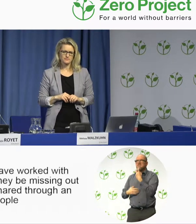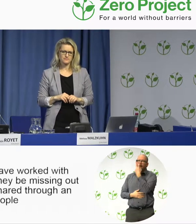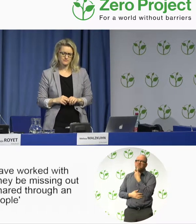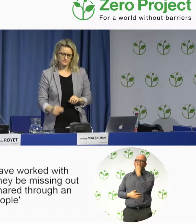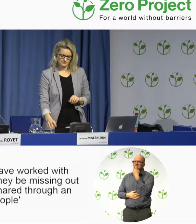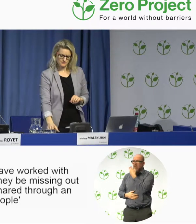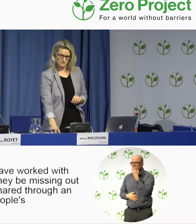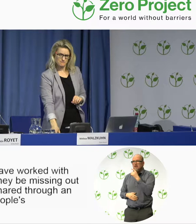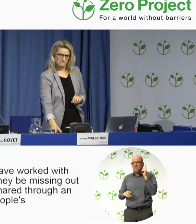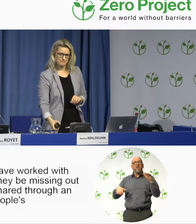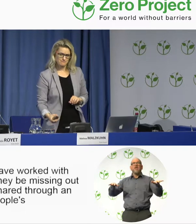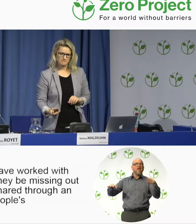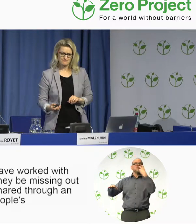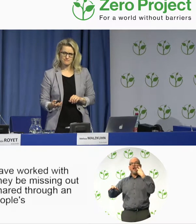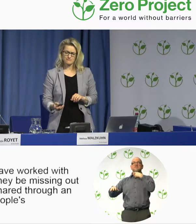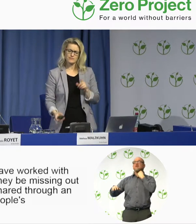respective cultural stories.